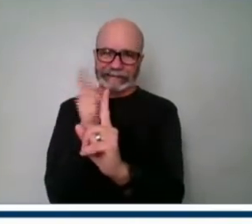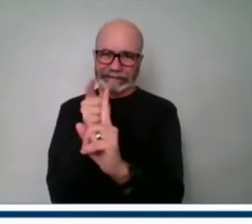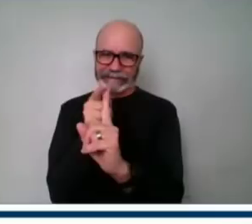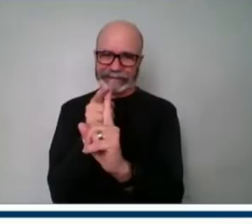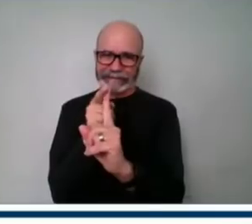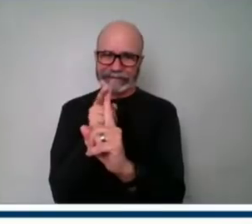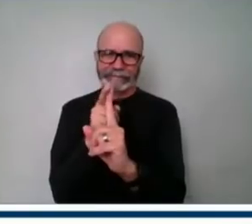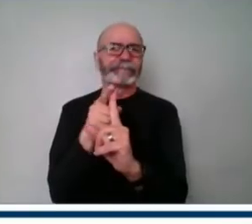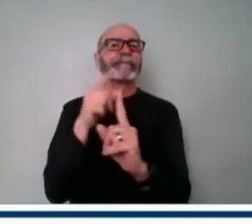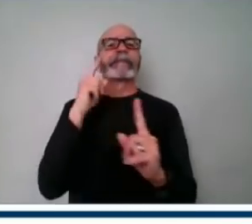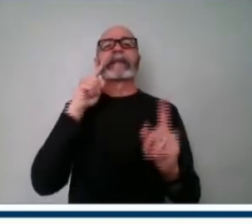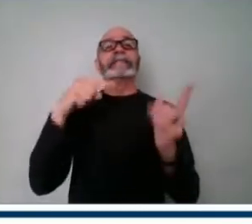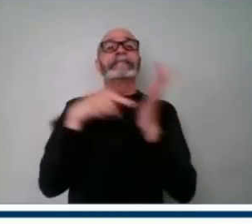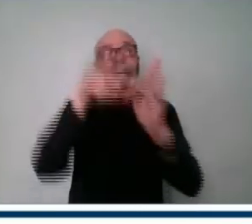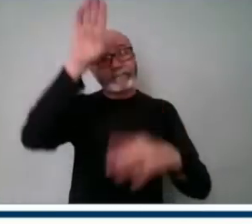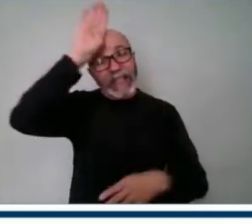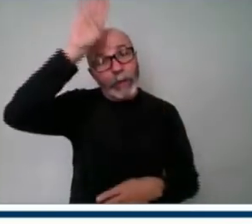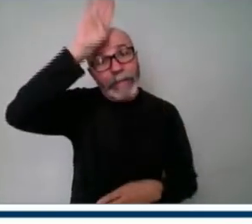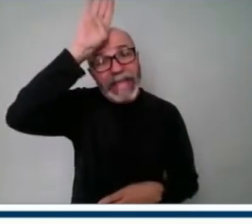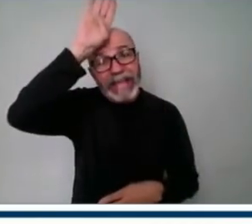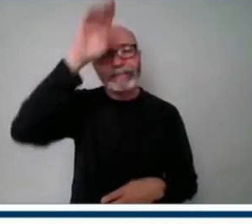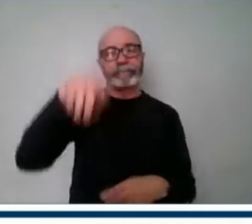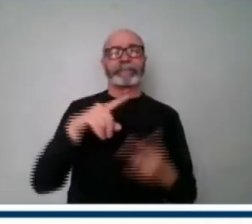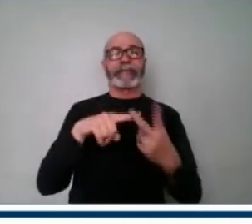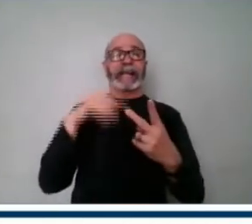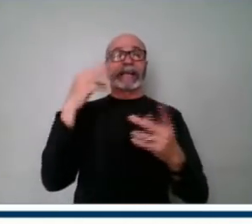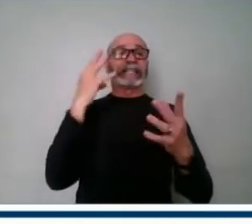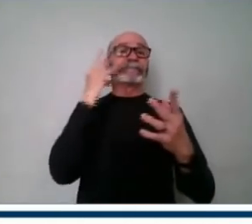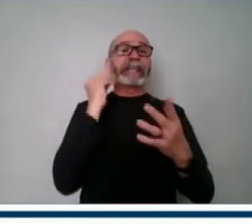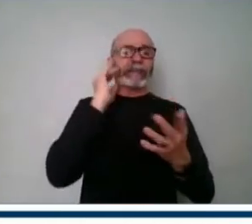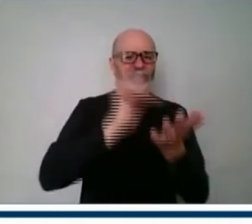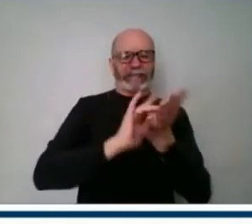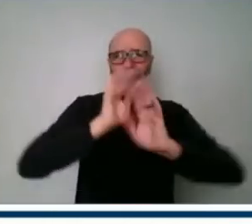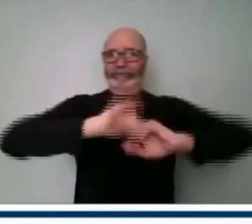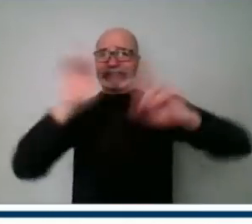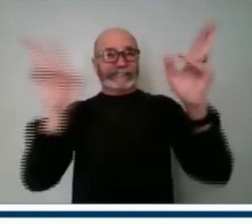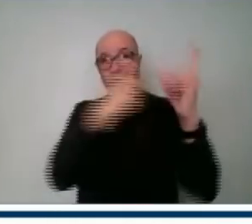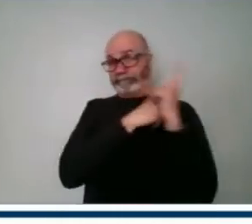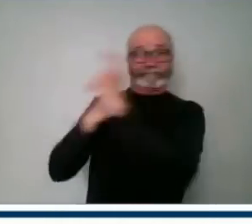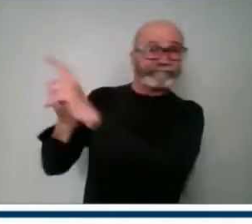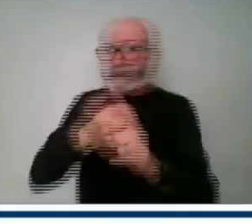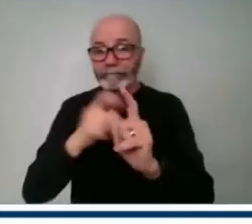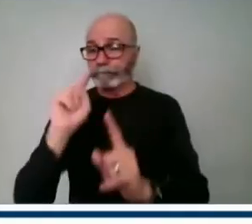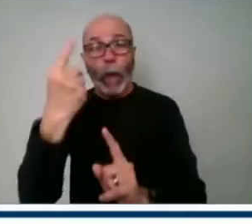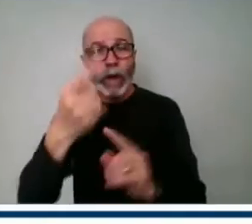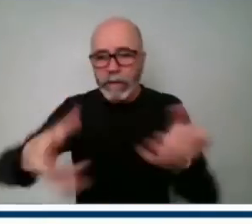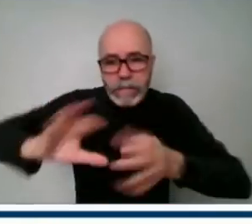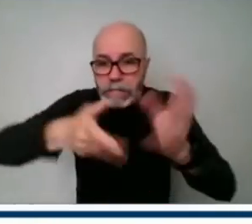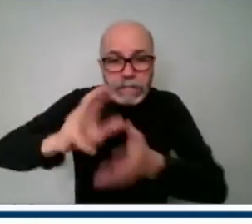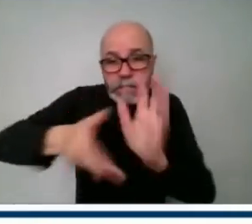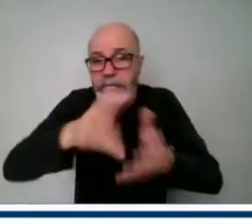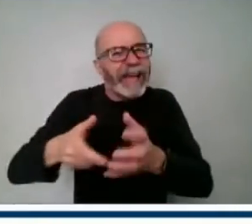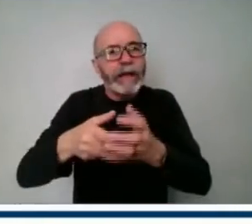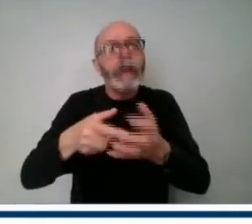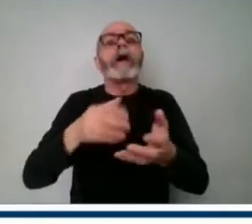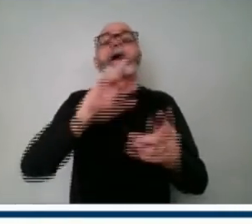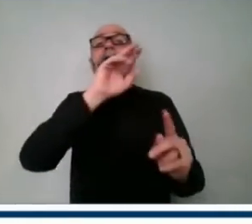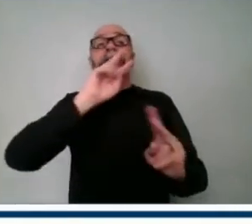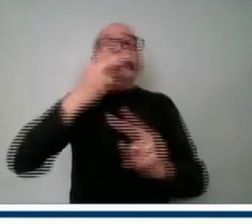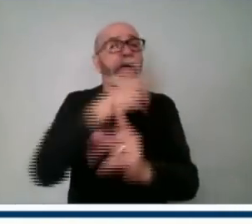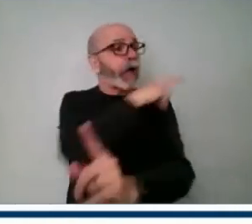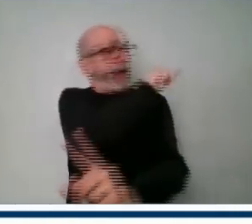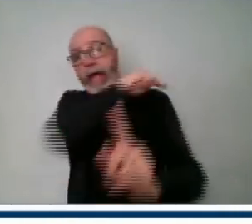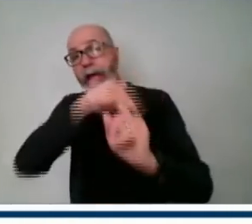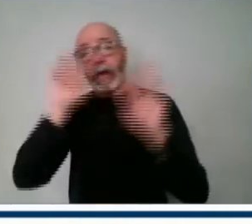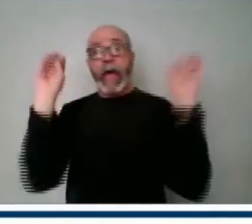who have advanced medical training and therefore, especially in rural areas, may be the first on scene, and paramedics, who are often the first on scene for a